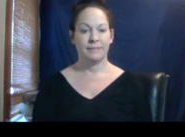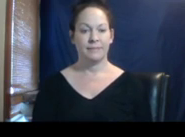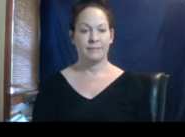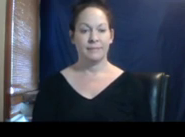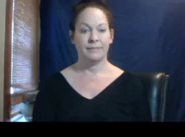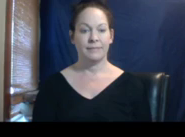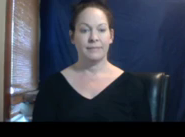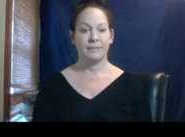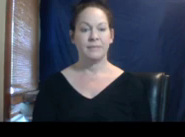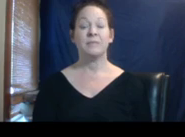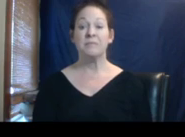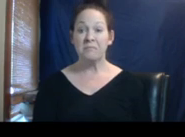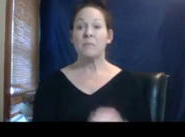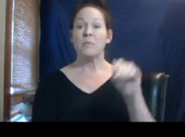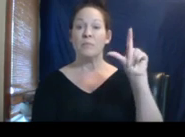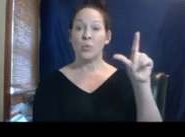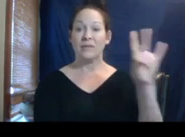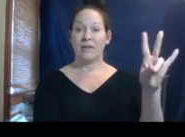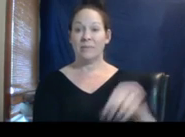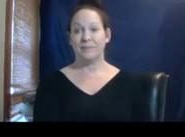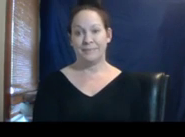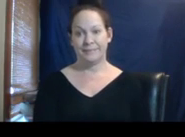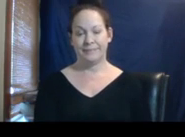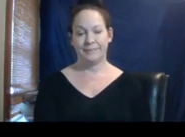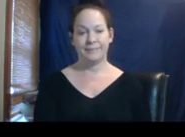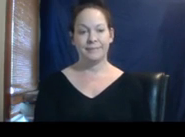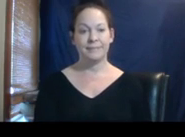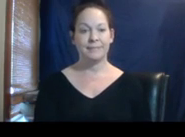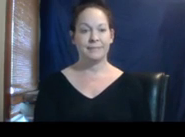and I get 27.